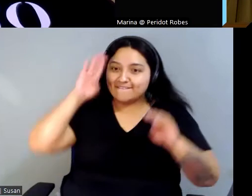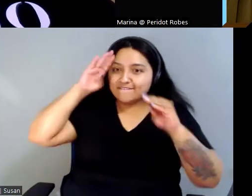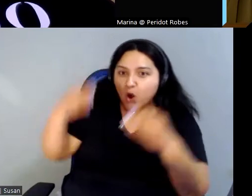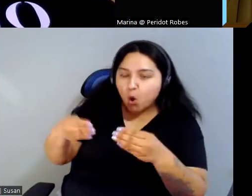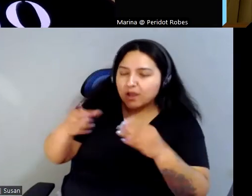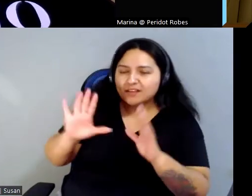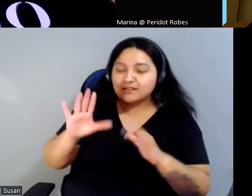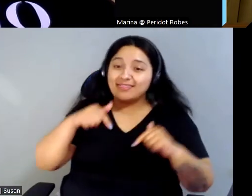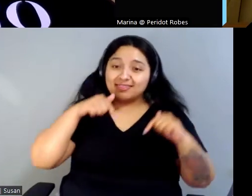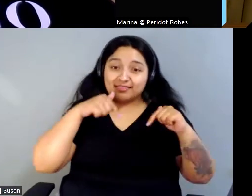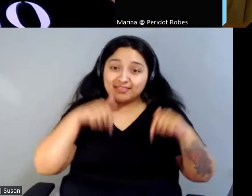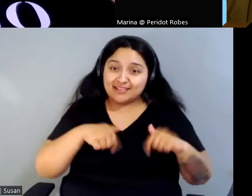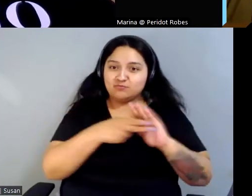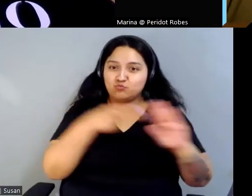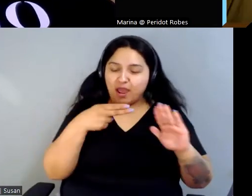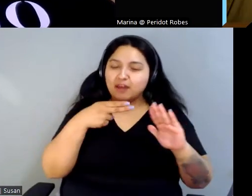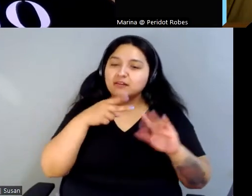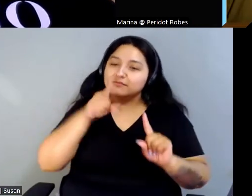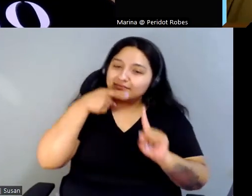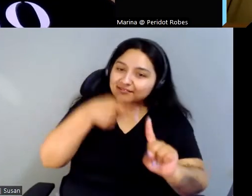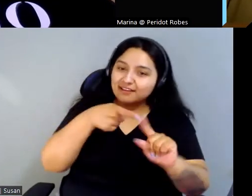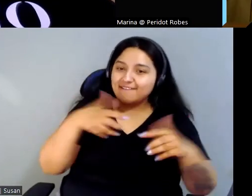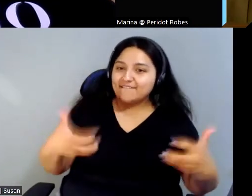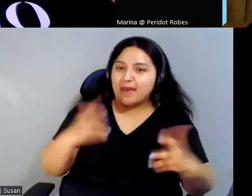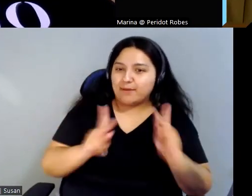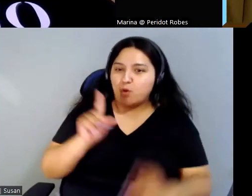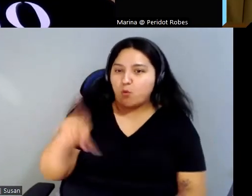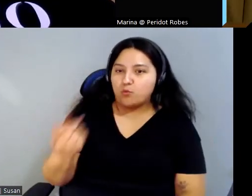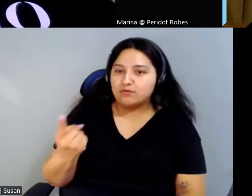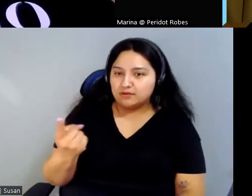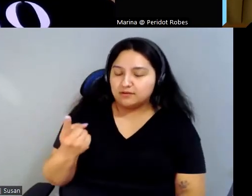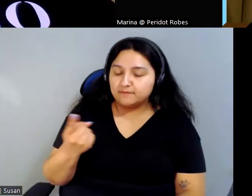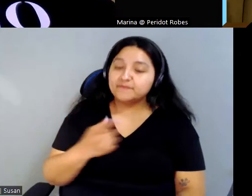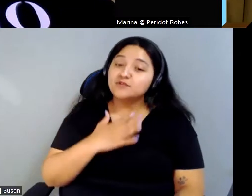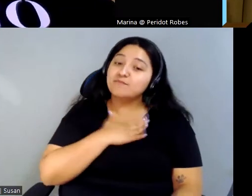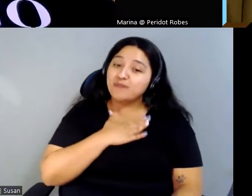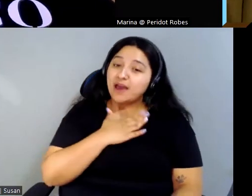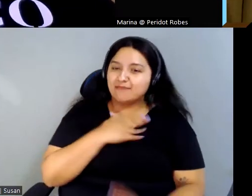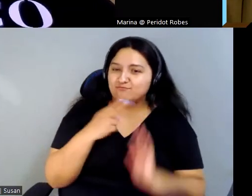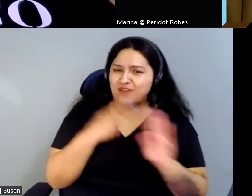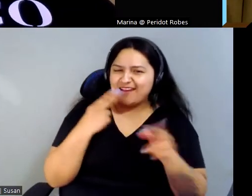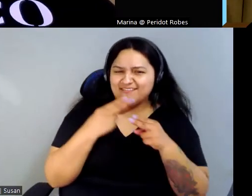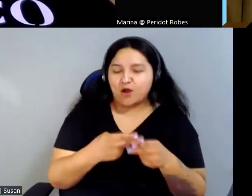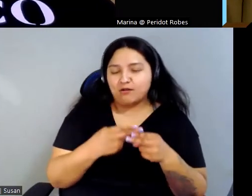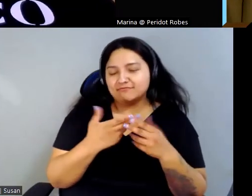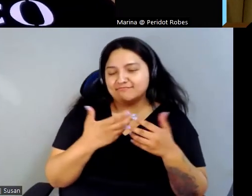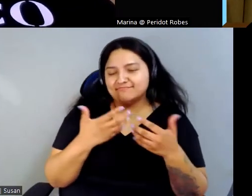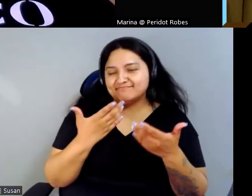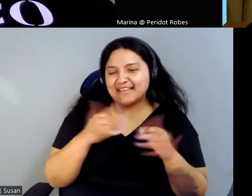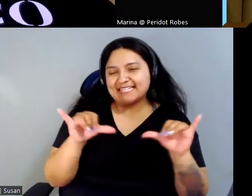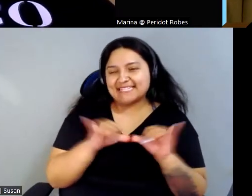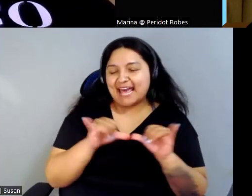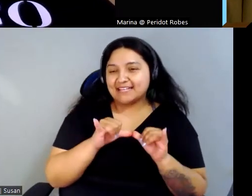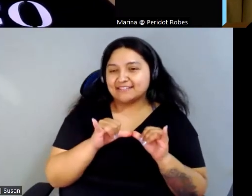for fat people. So yeah, I call Peridot size exclusive. I just think it's a buzzword that's misused. It doesn't